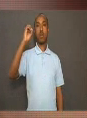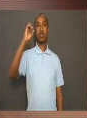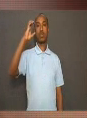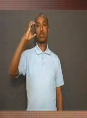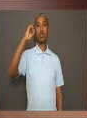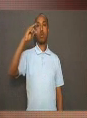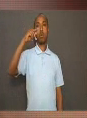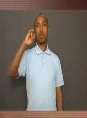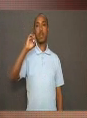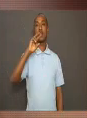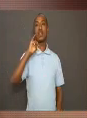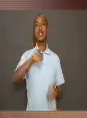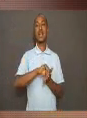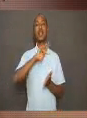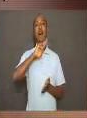deliquescent.